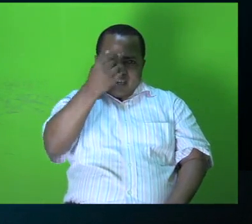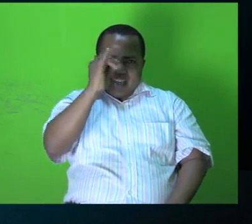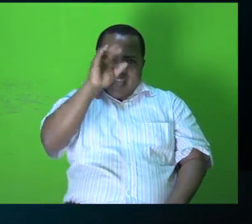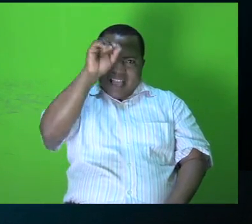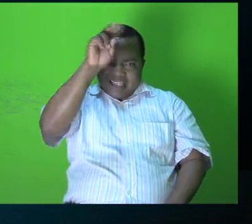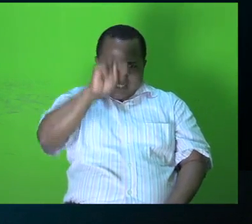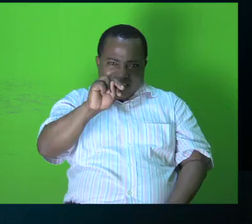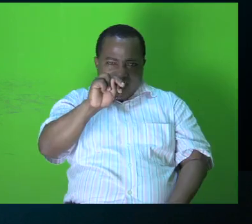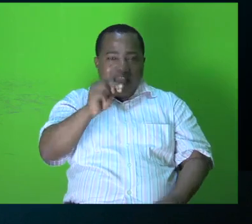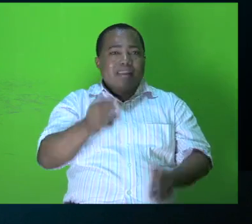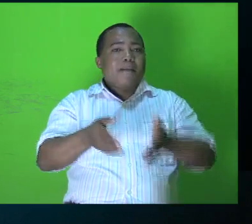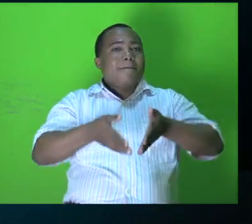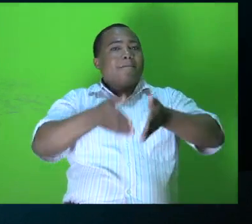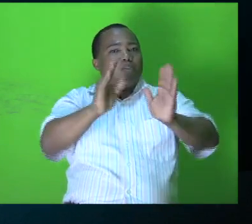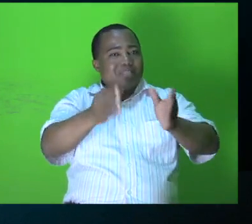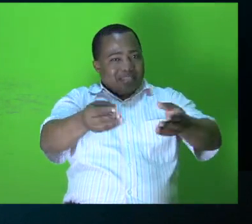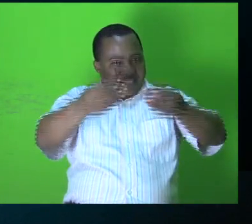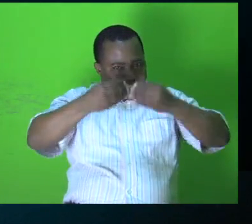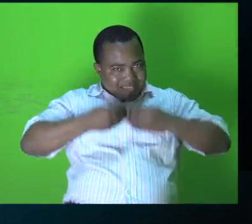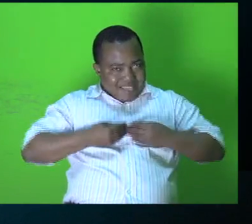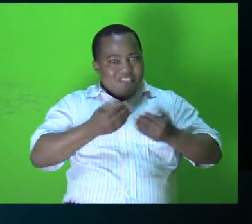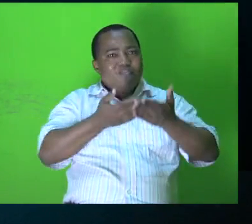reason.